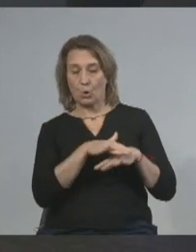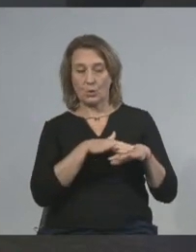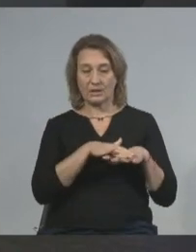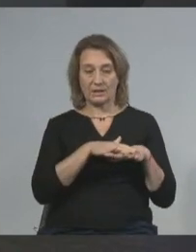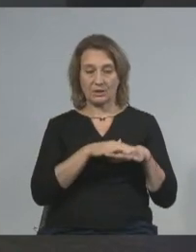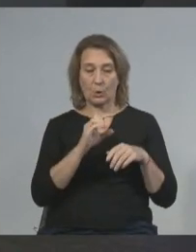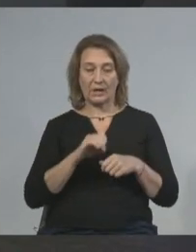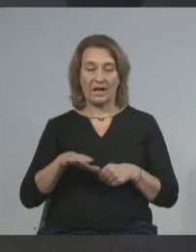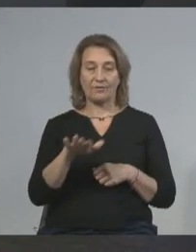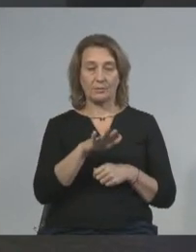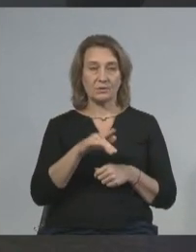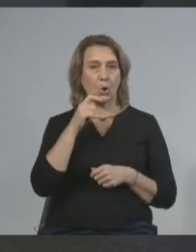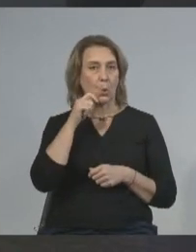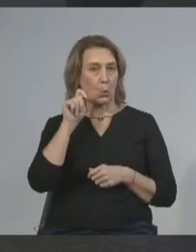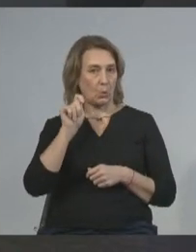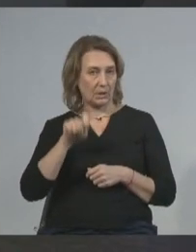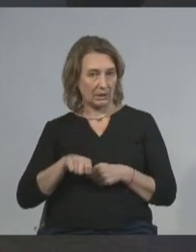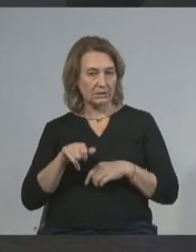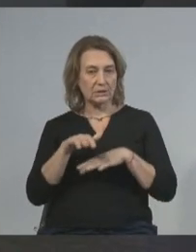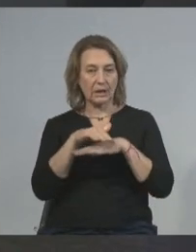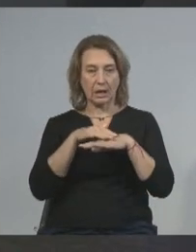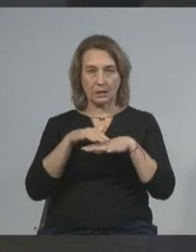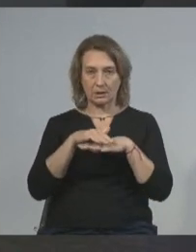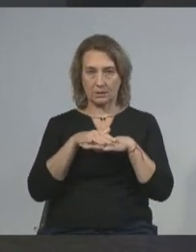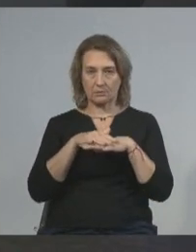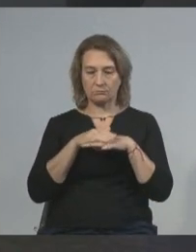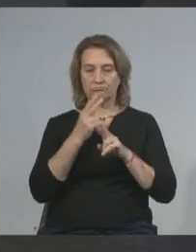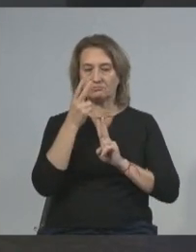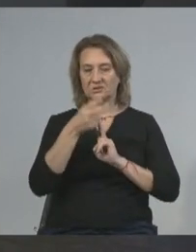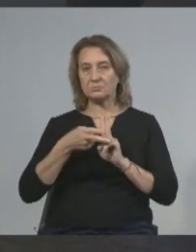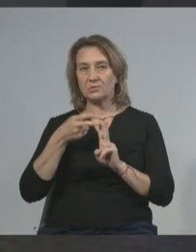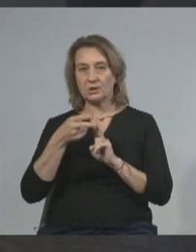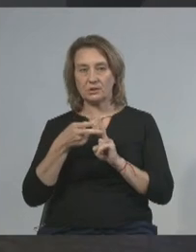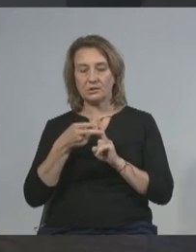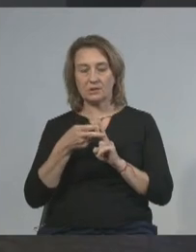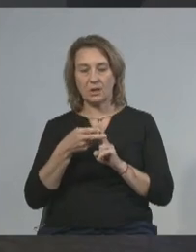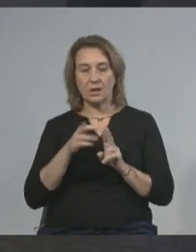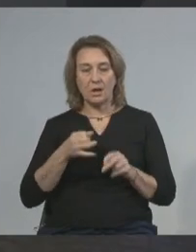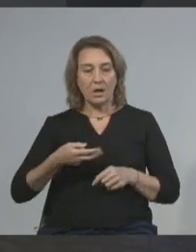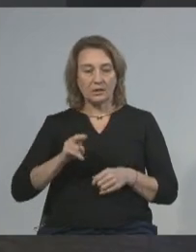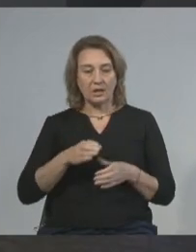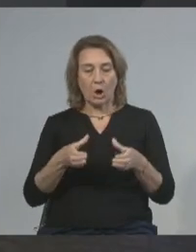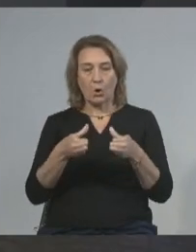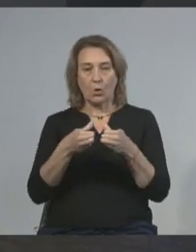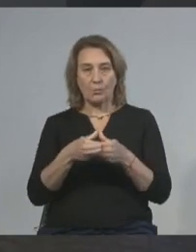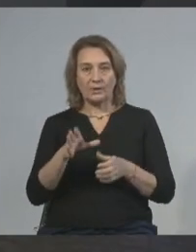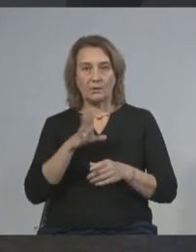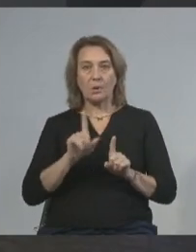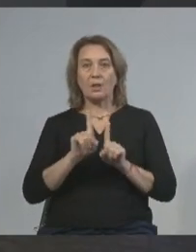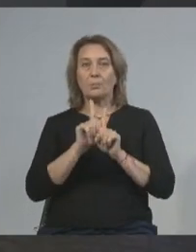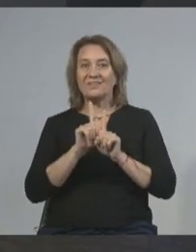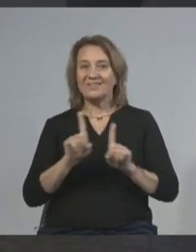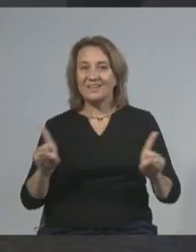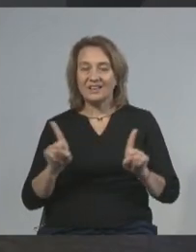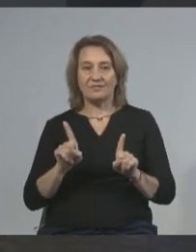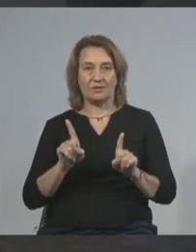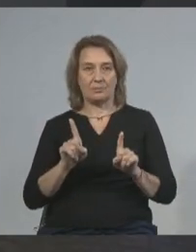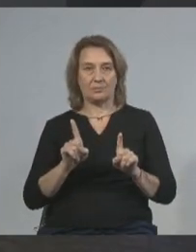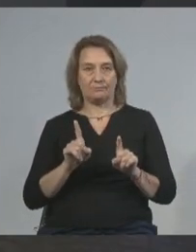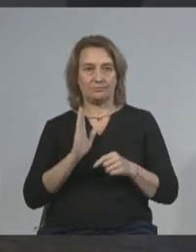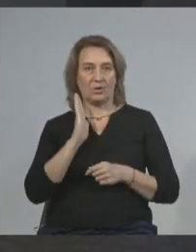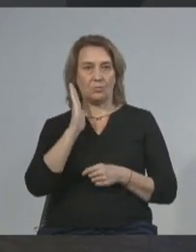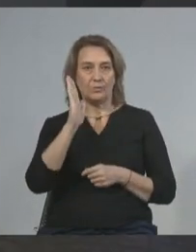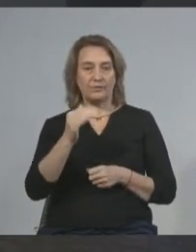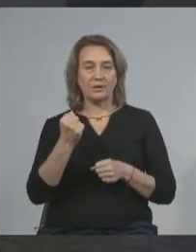if we try to think about ukrainian markets then it does change previously it was strange to for the